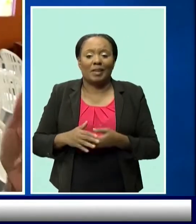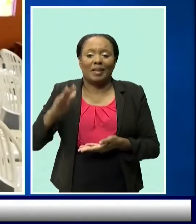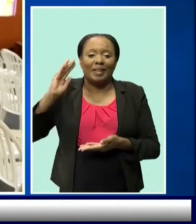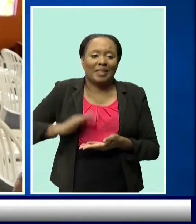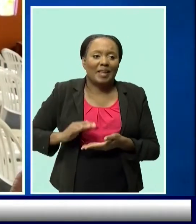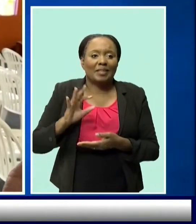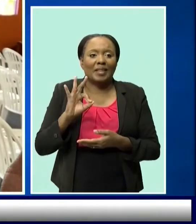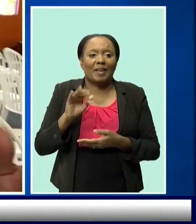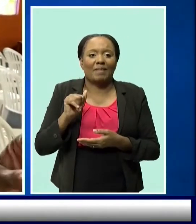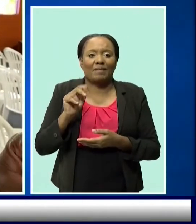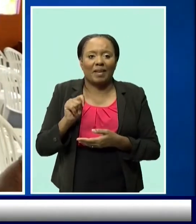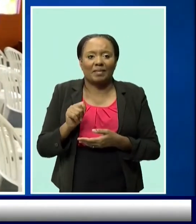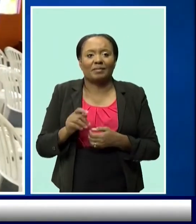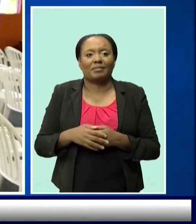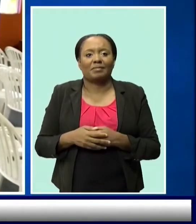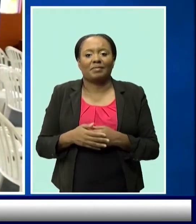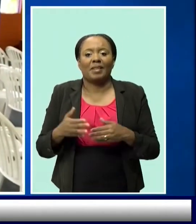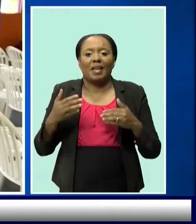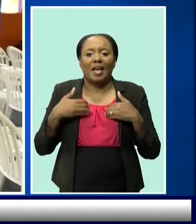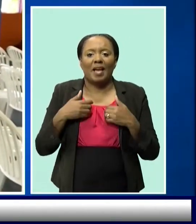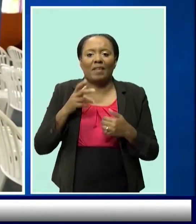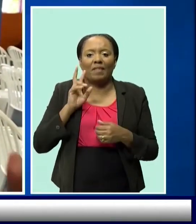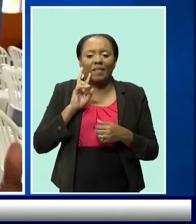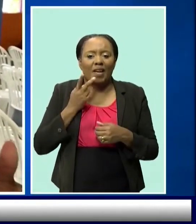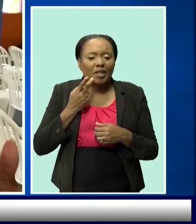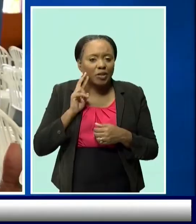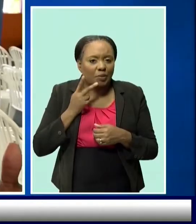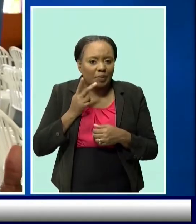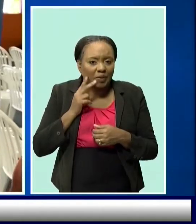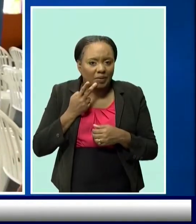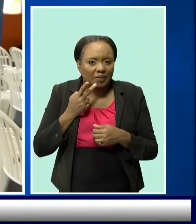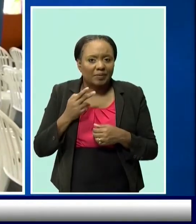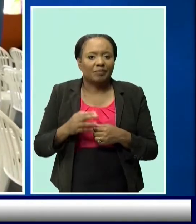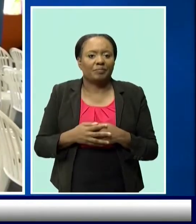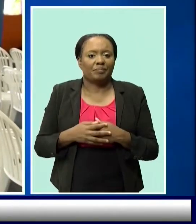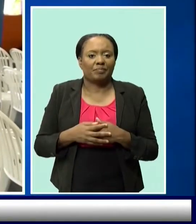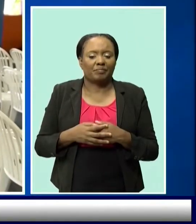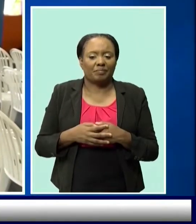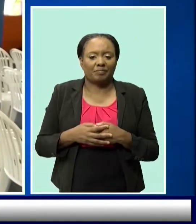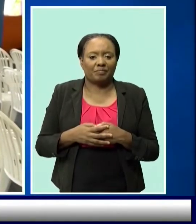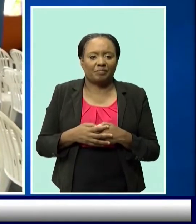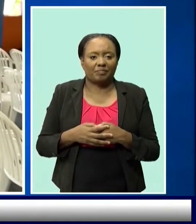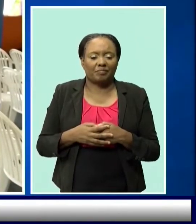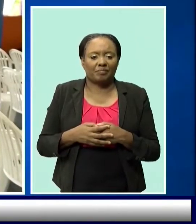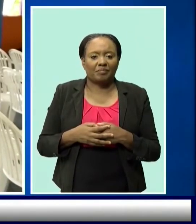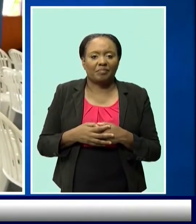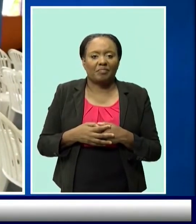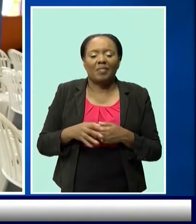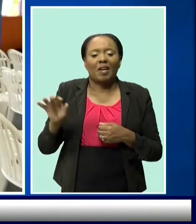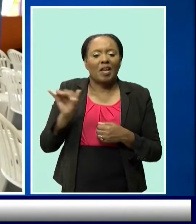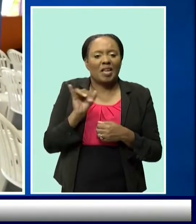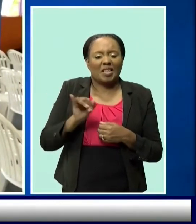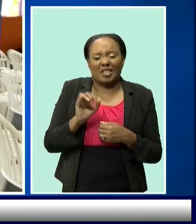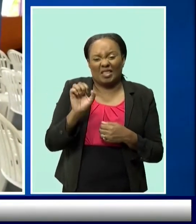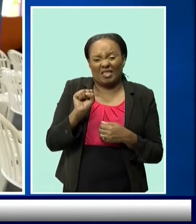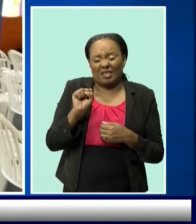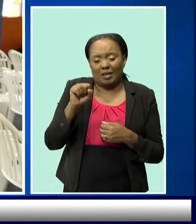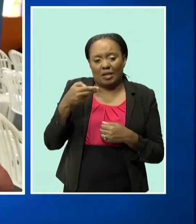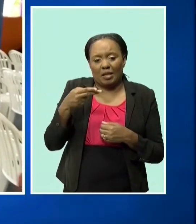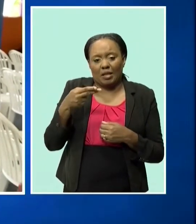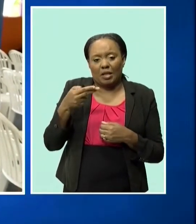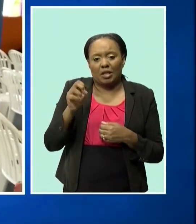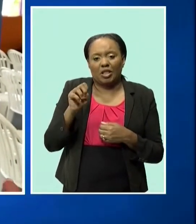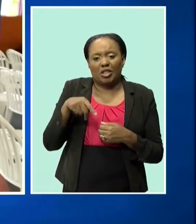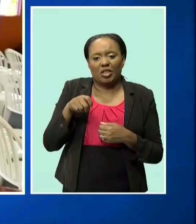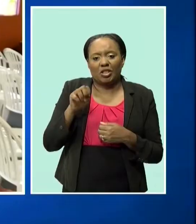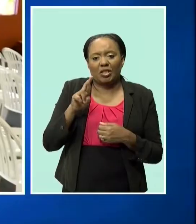more vegetables included in that recipe. The same thing with what was the shepherd's pie. The